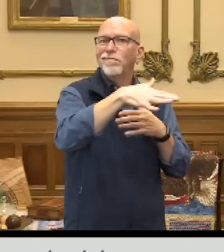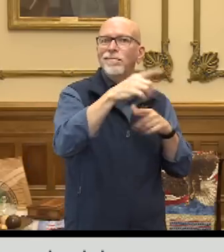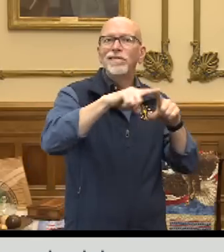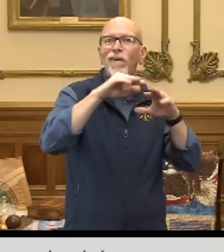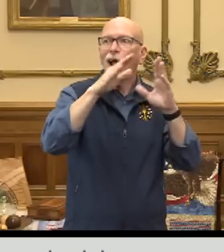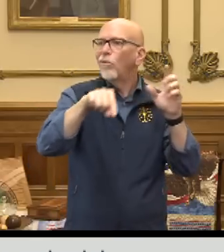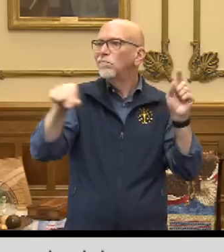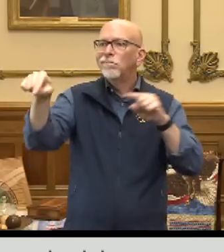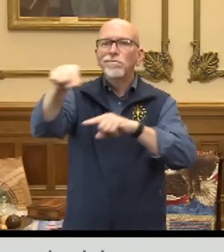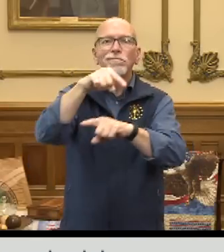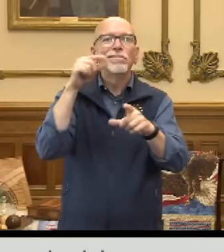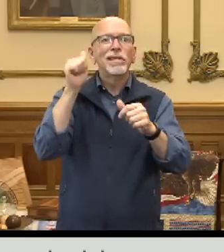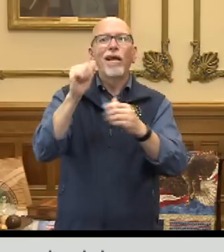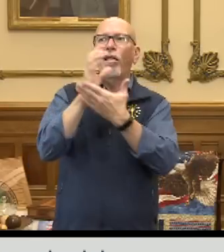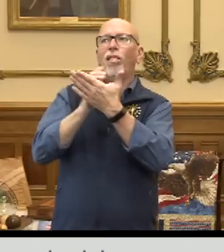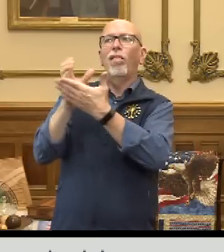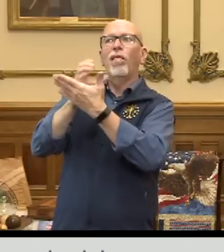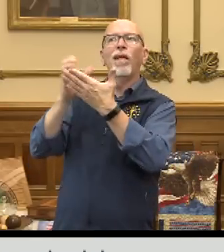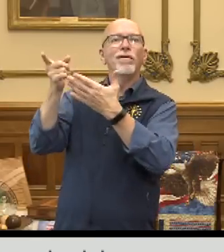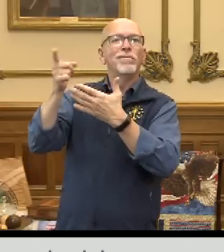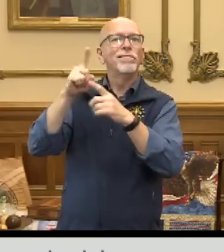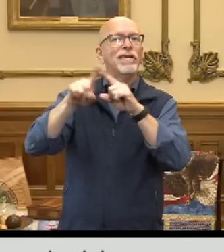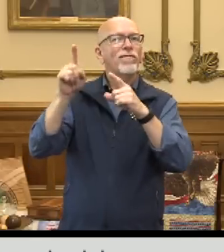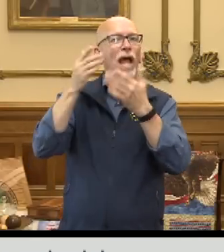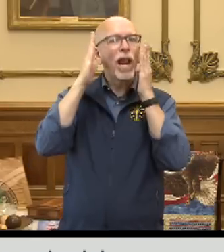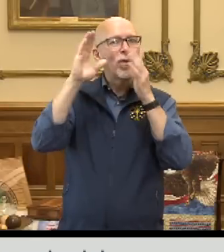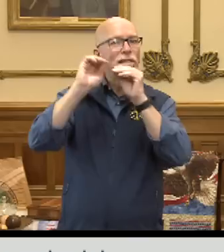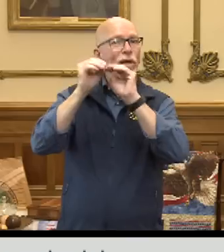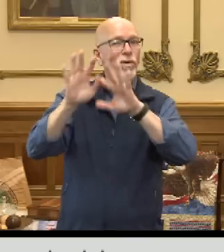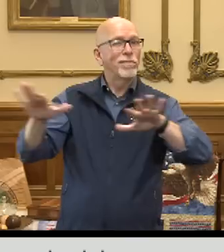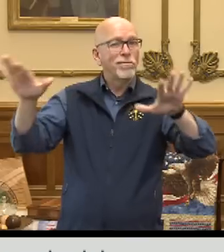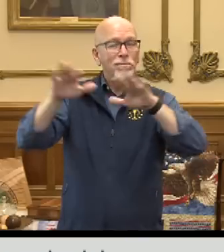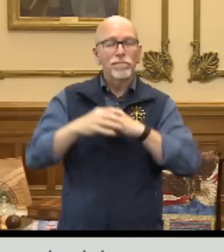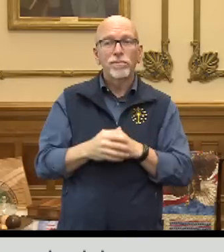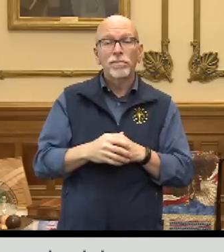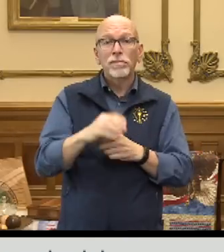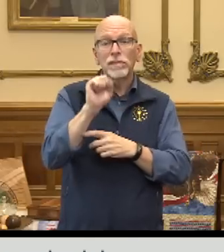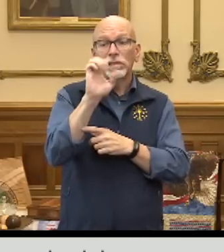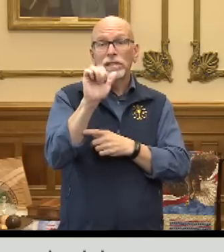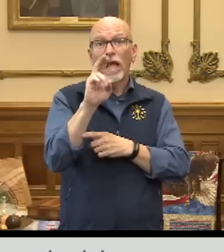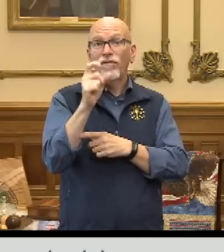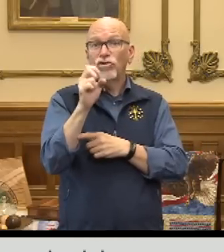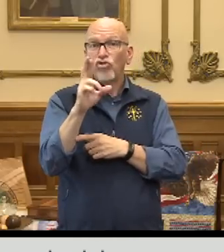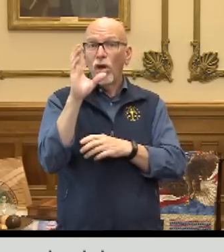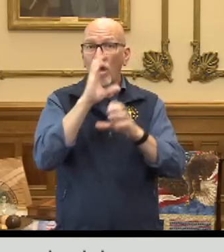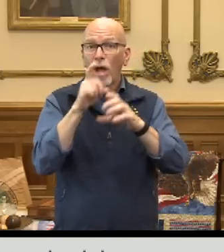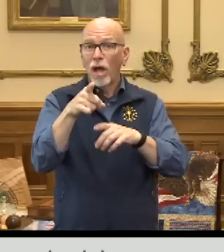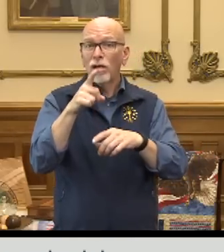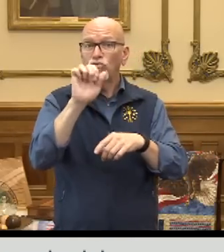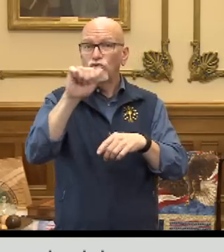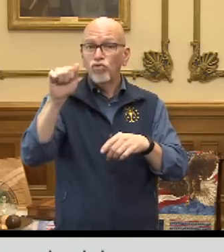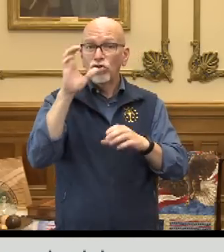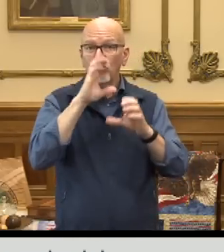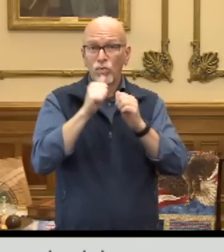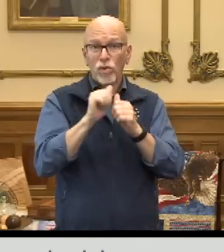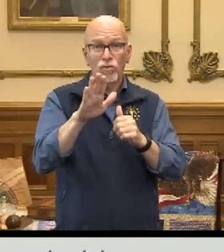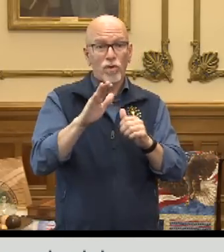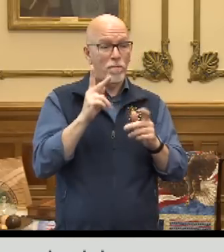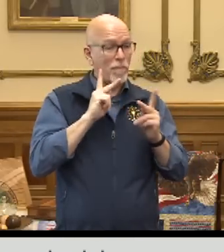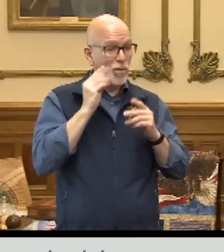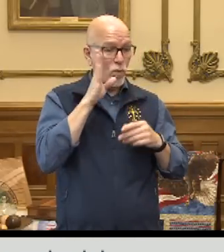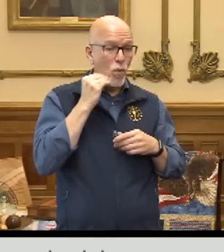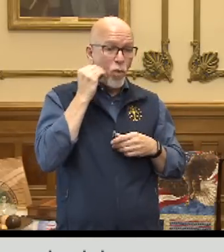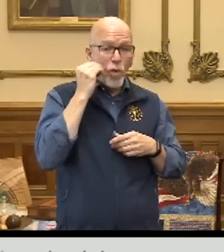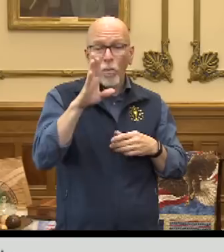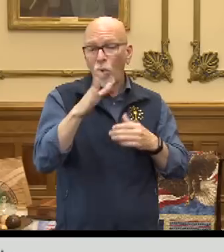house, admiring Halloween decorations from a distance. Having a scavenger hunt-style trick-or-treat search with your household members in and around